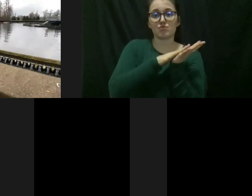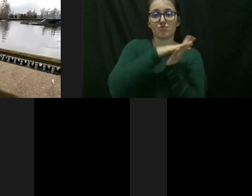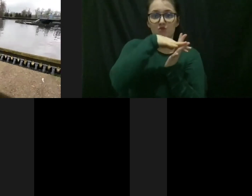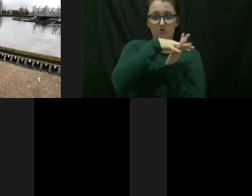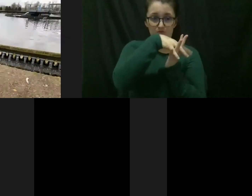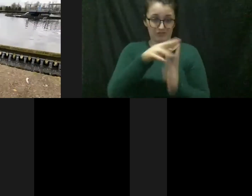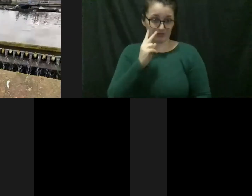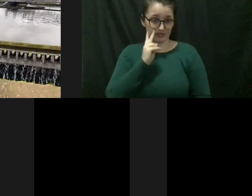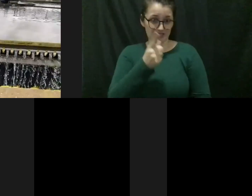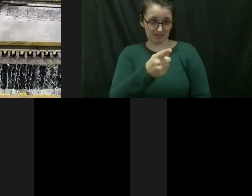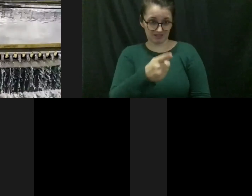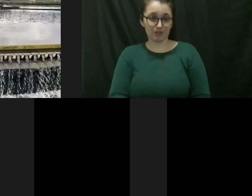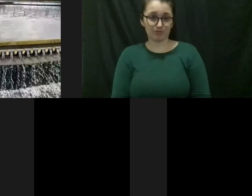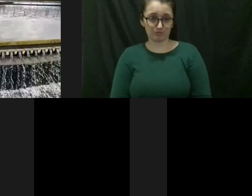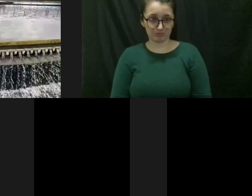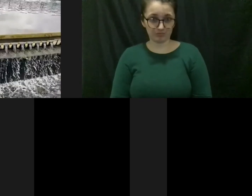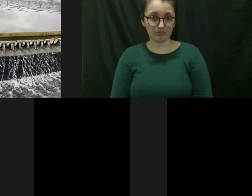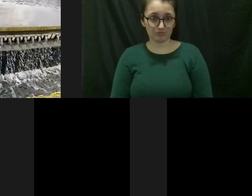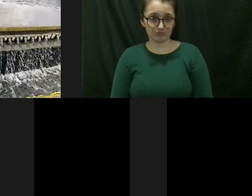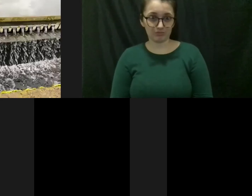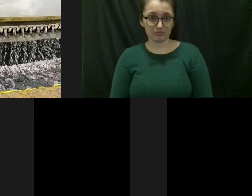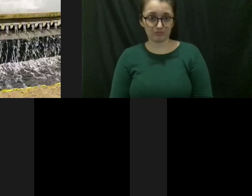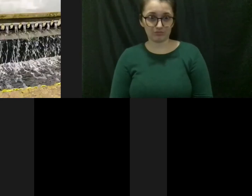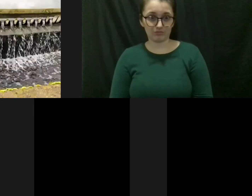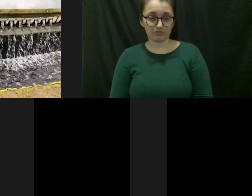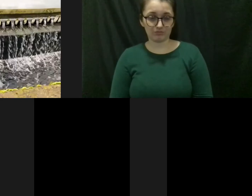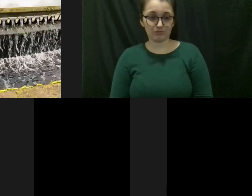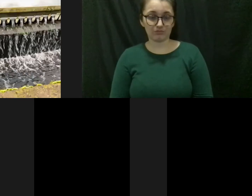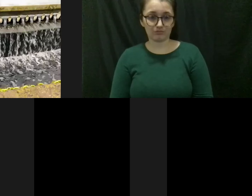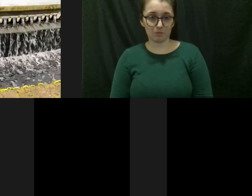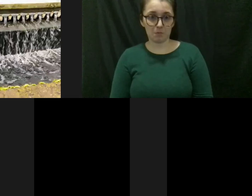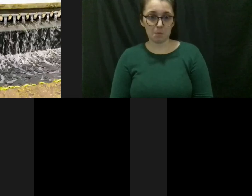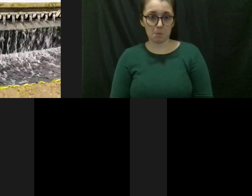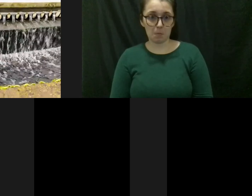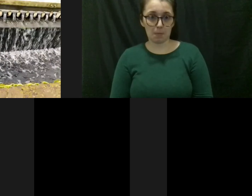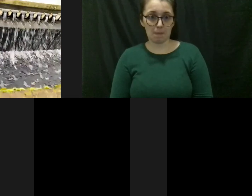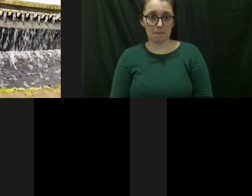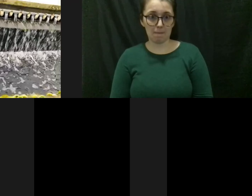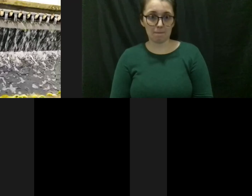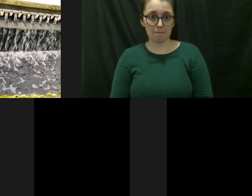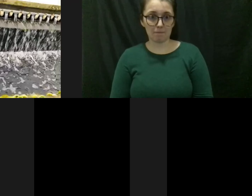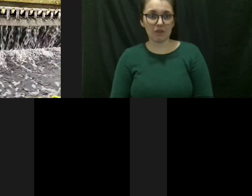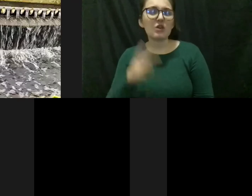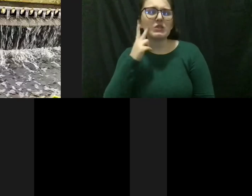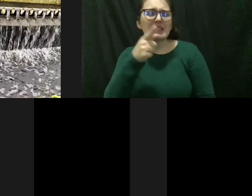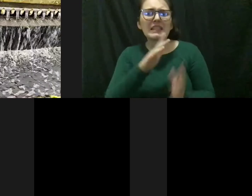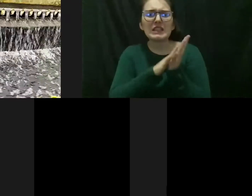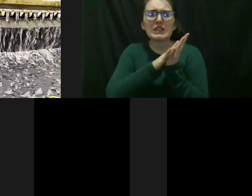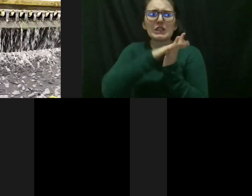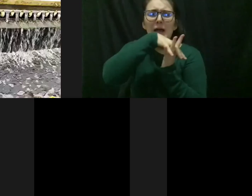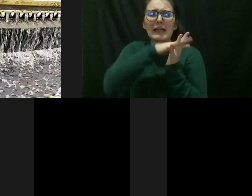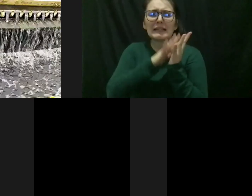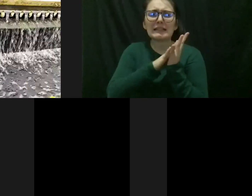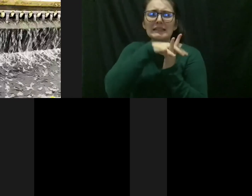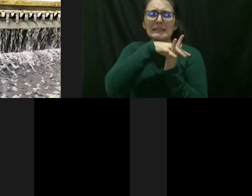differential between your body weight and the air. Whoa. And so I always tell the kids when they're here in person and